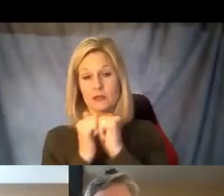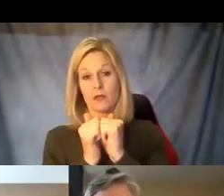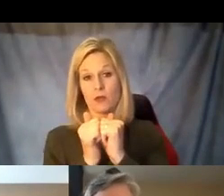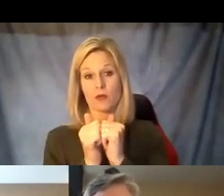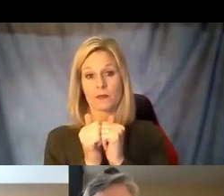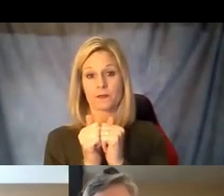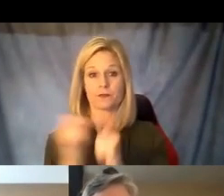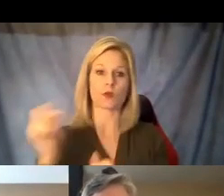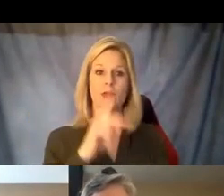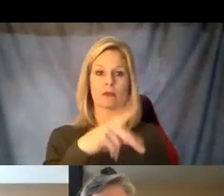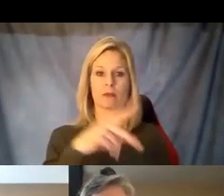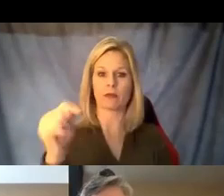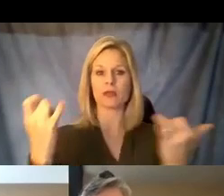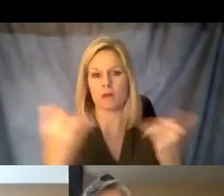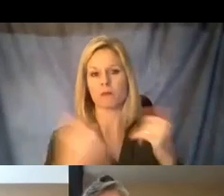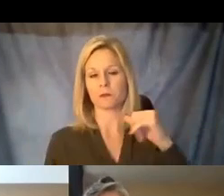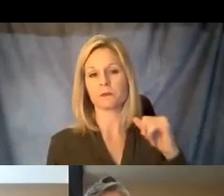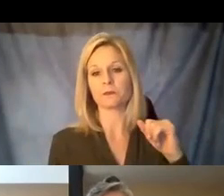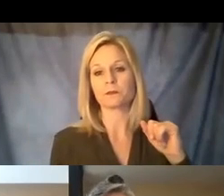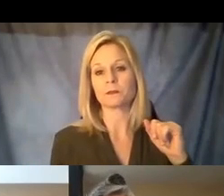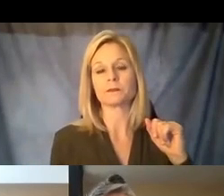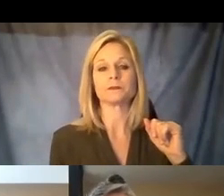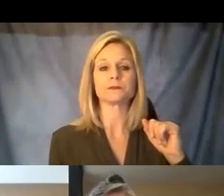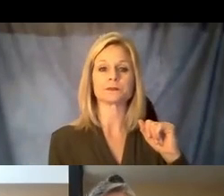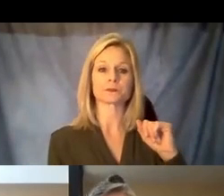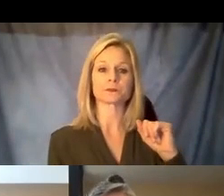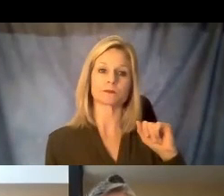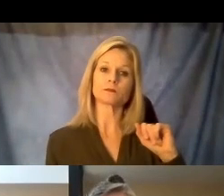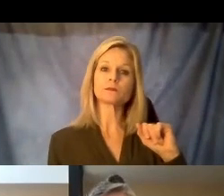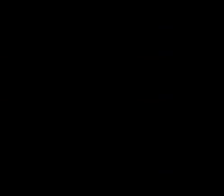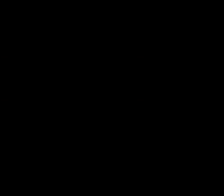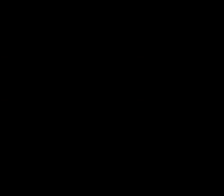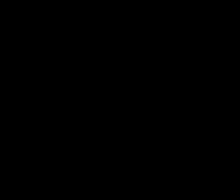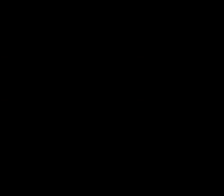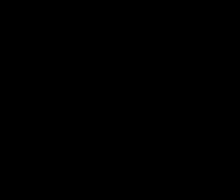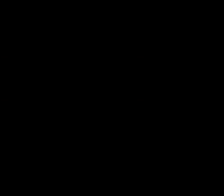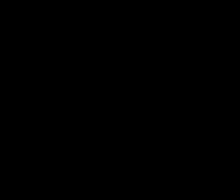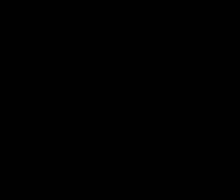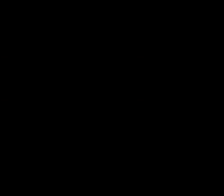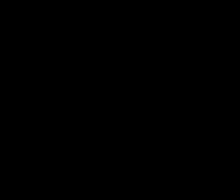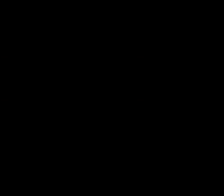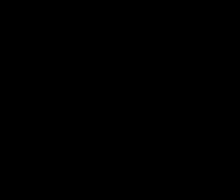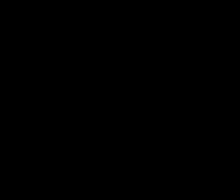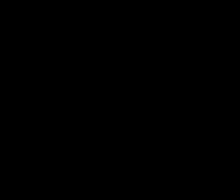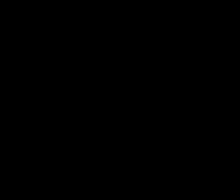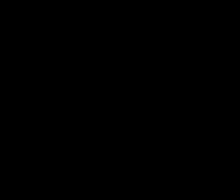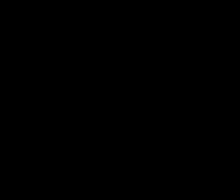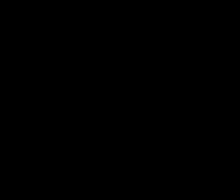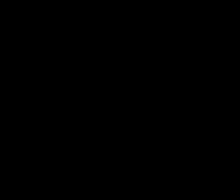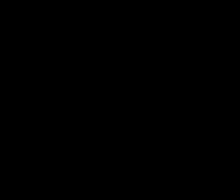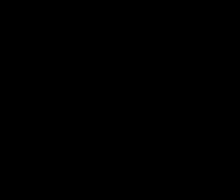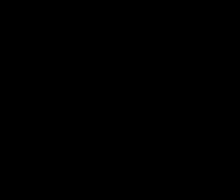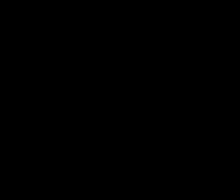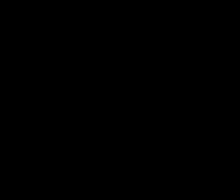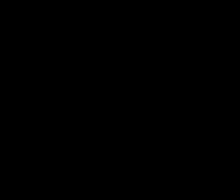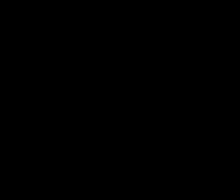go back to the PowerPoint now, Donald. We're gonna go back to working on those plans so that when you